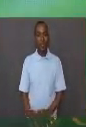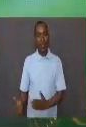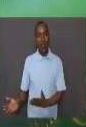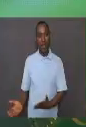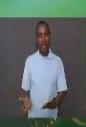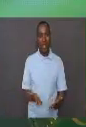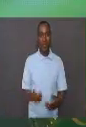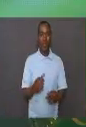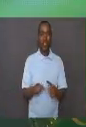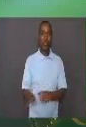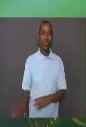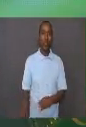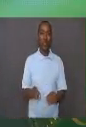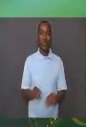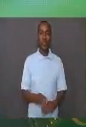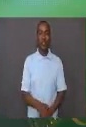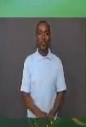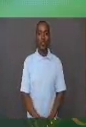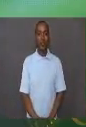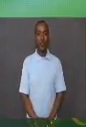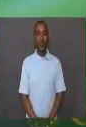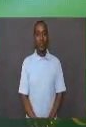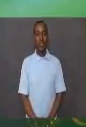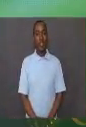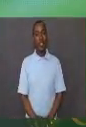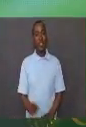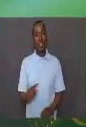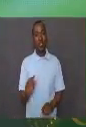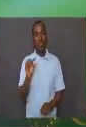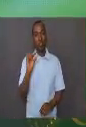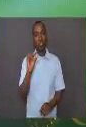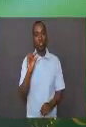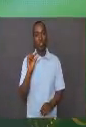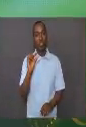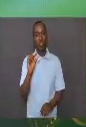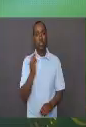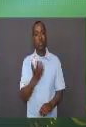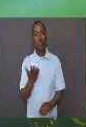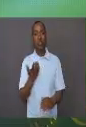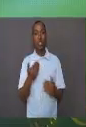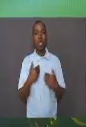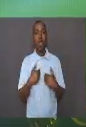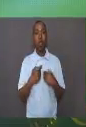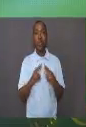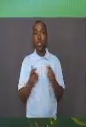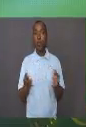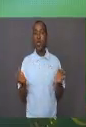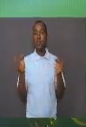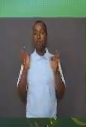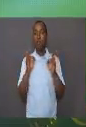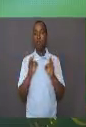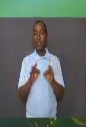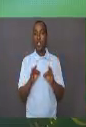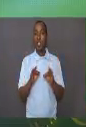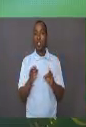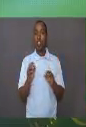Welcome back, students. There are a few factors that are important when